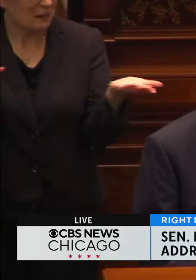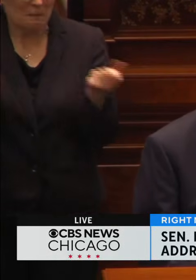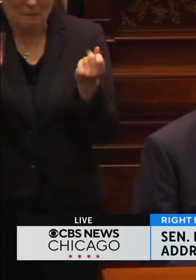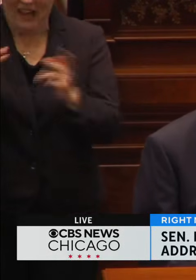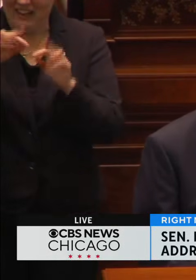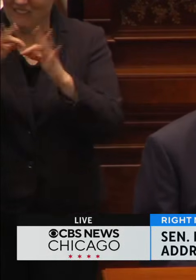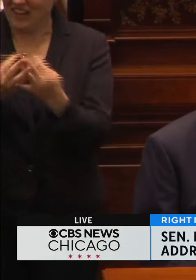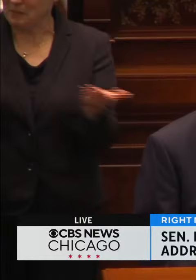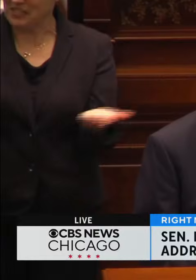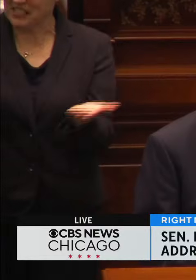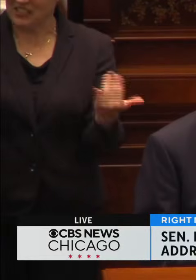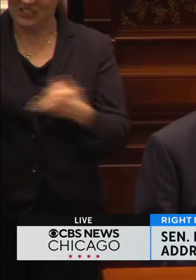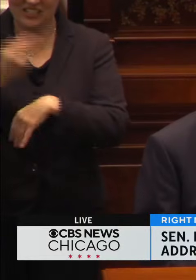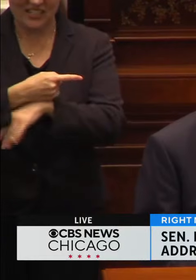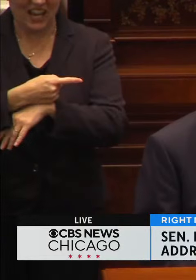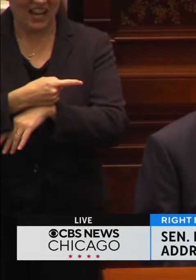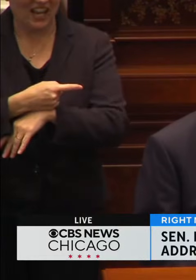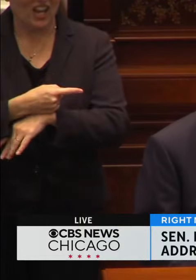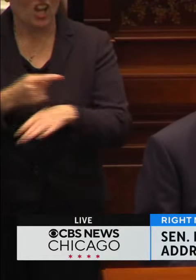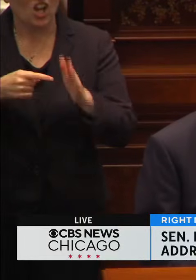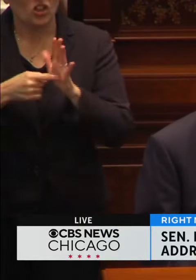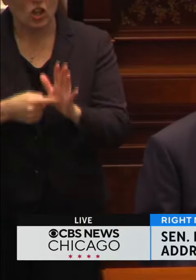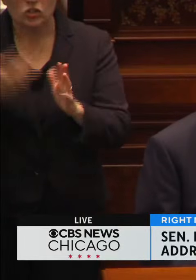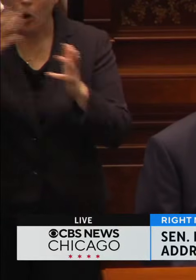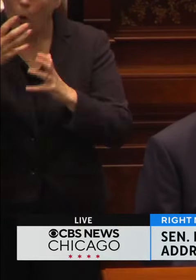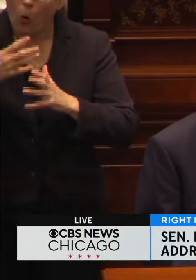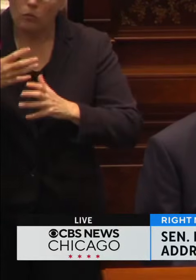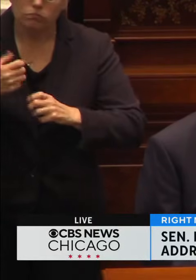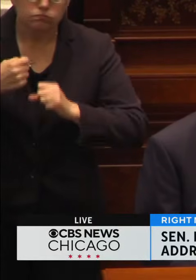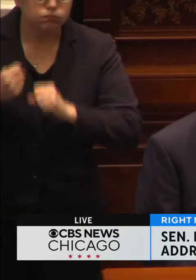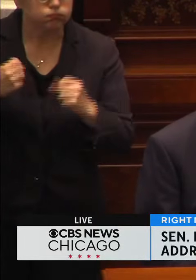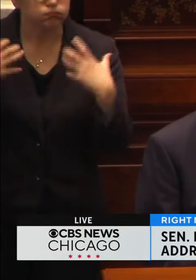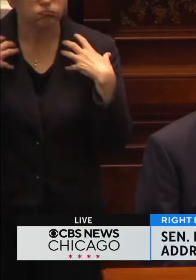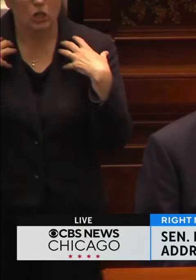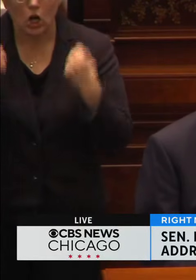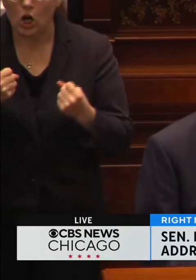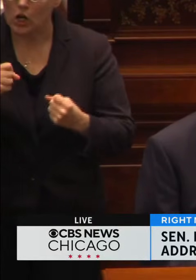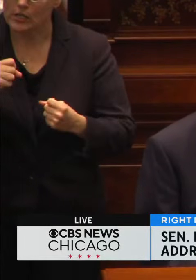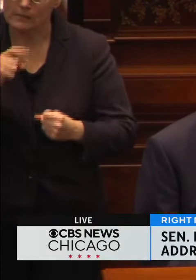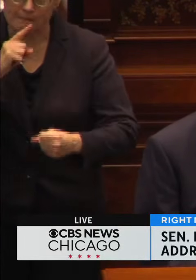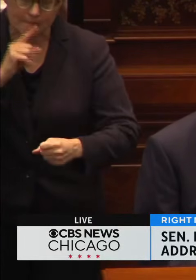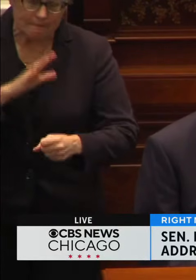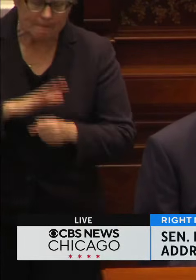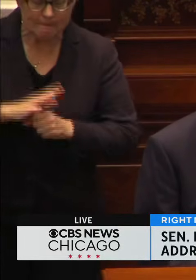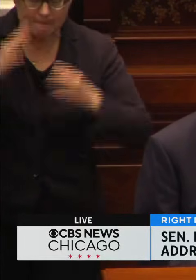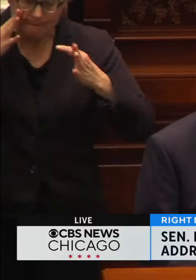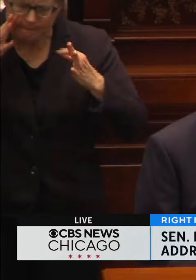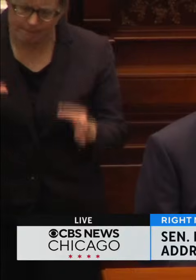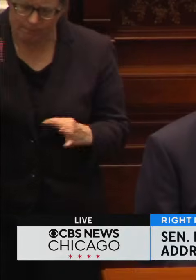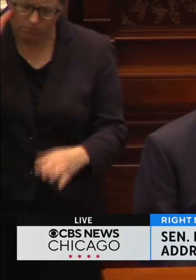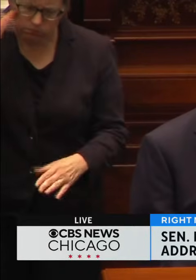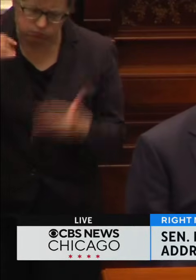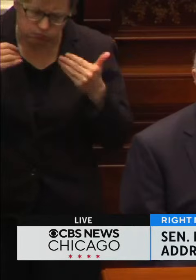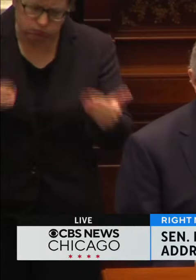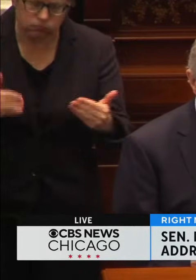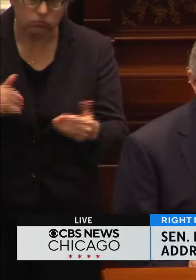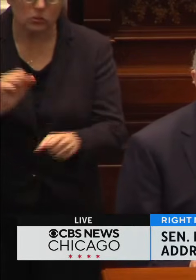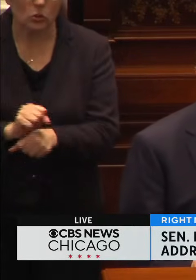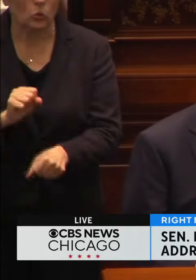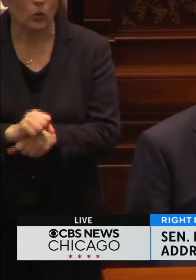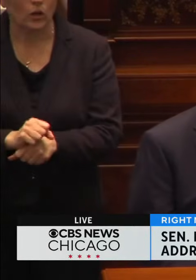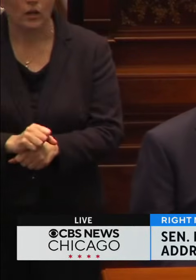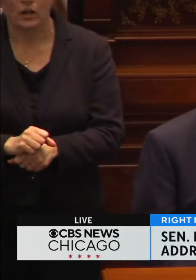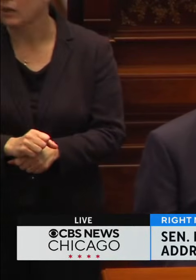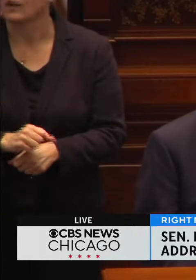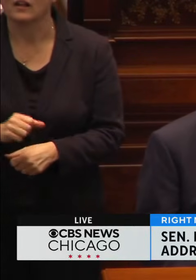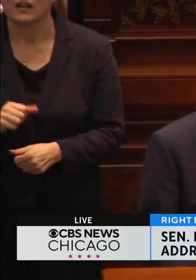today, they showed extraordinary courage and determination to make it work. They didn't bring great